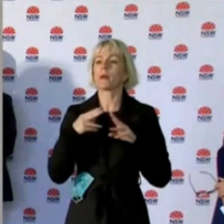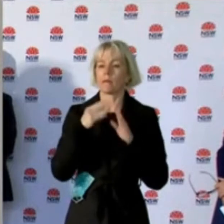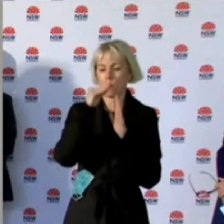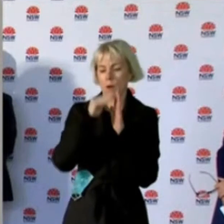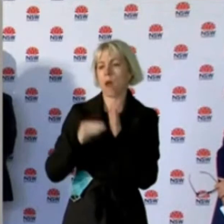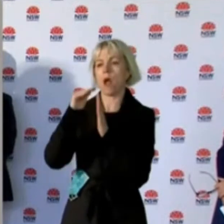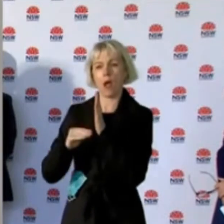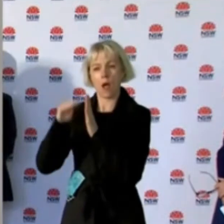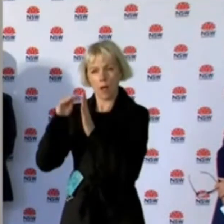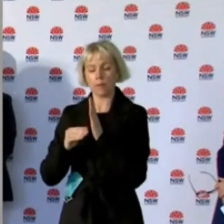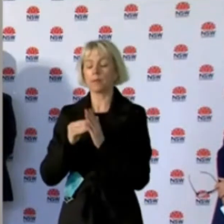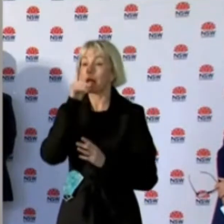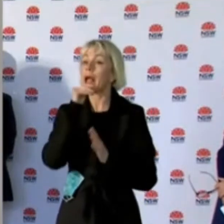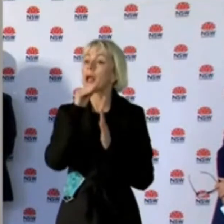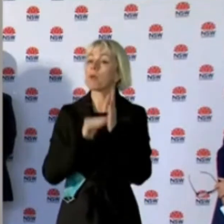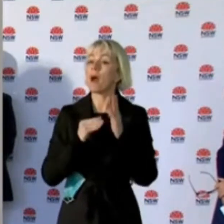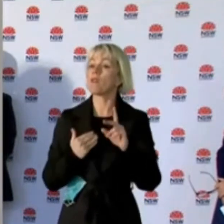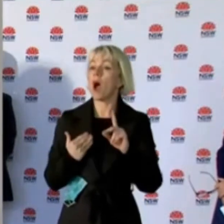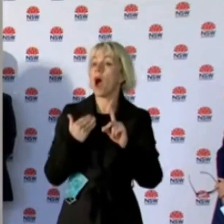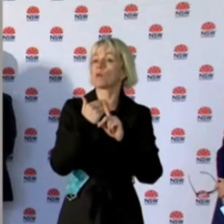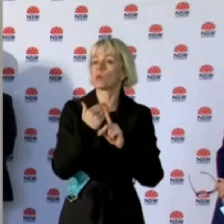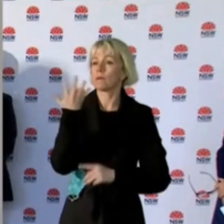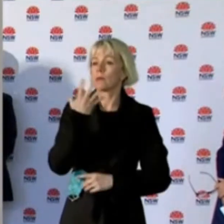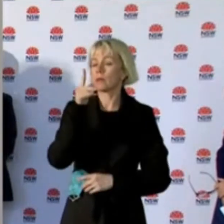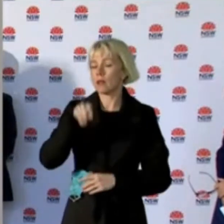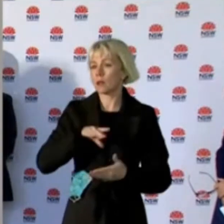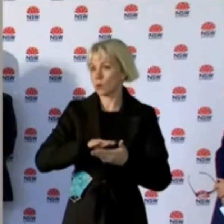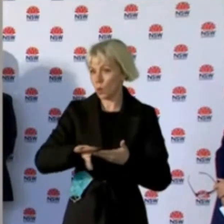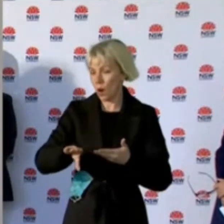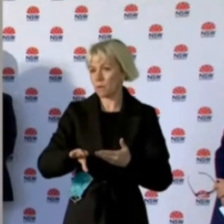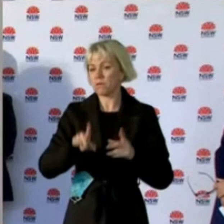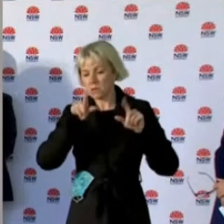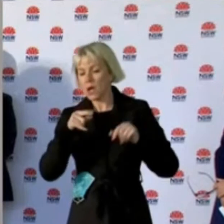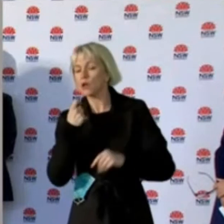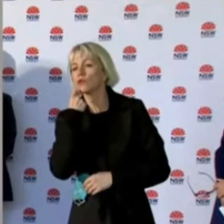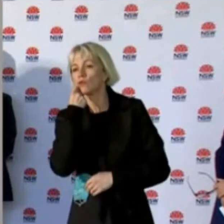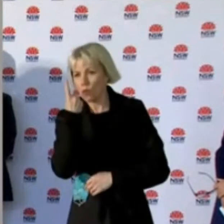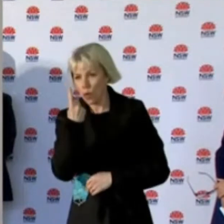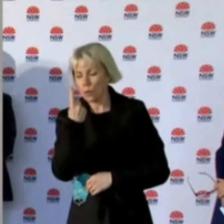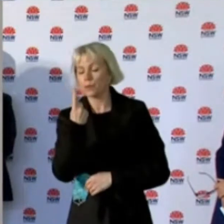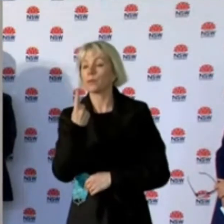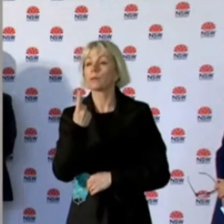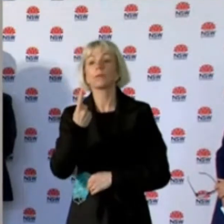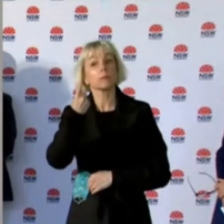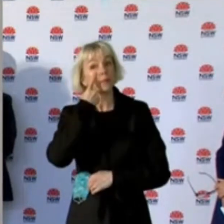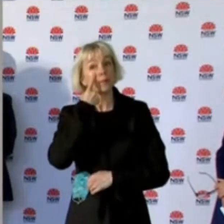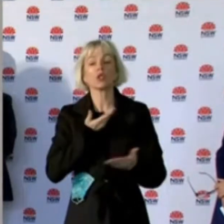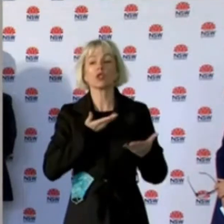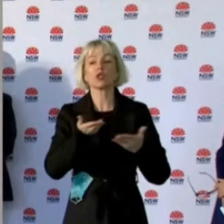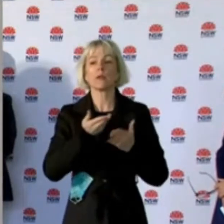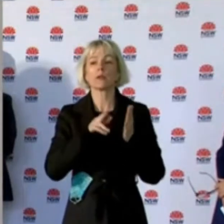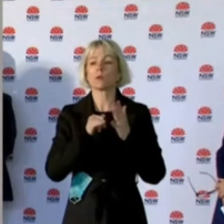up to $15,000. So those applications are available tomorrow through Service New South Wales. They